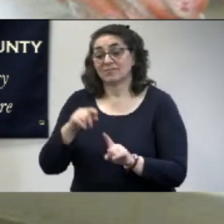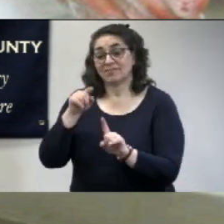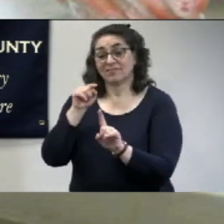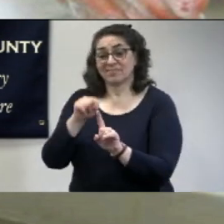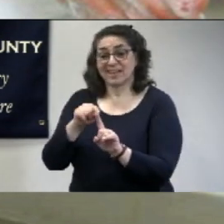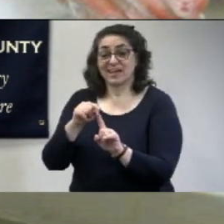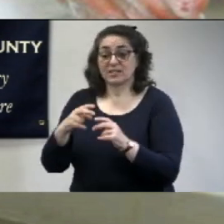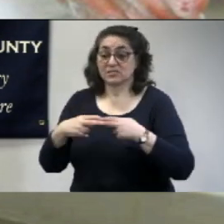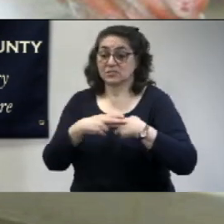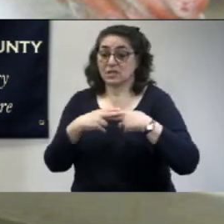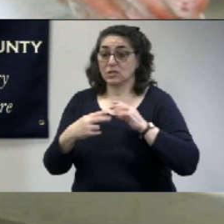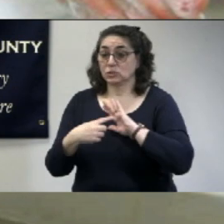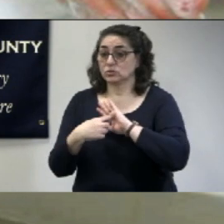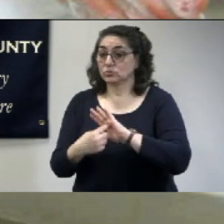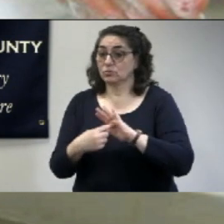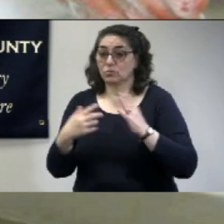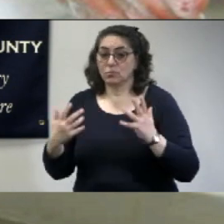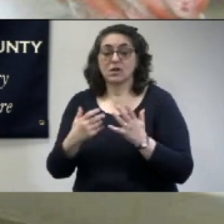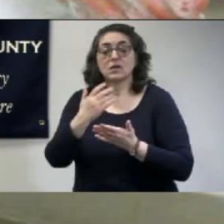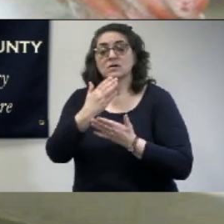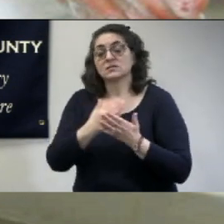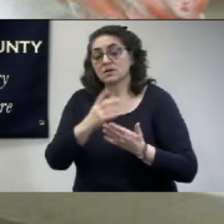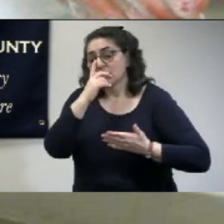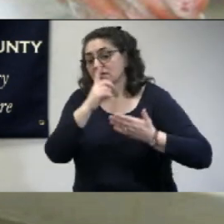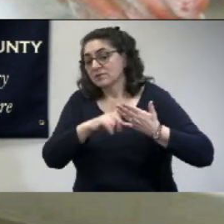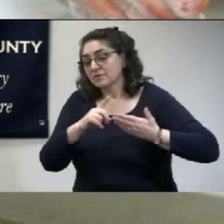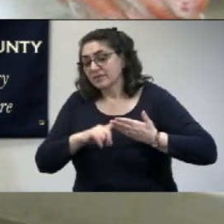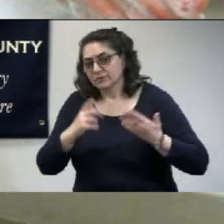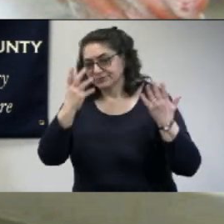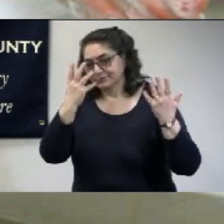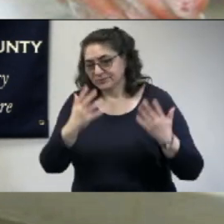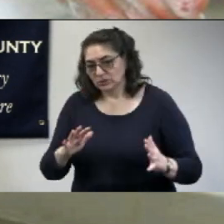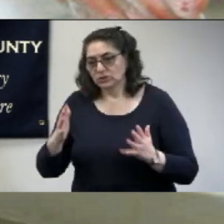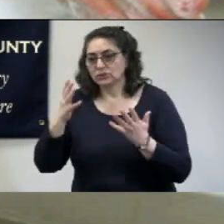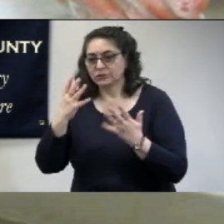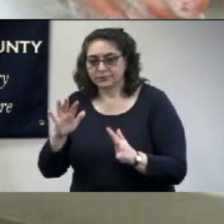this slide shows some of the inspections that they completed for